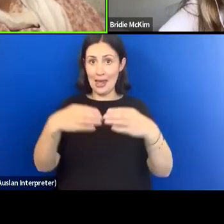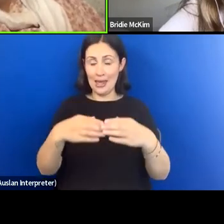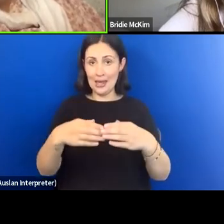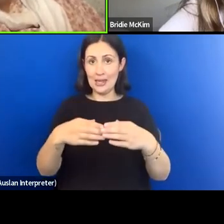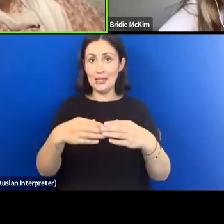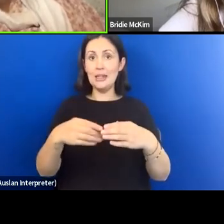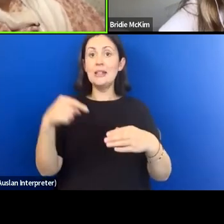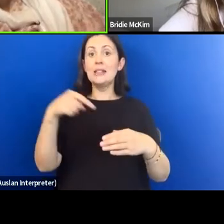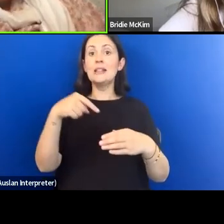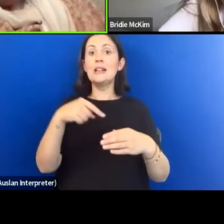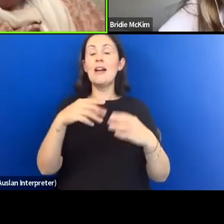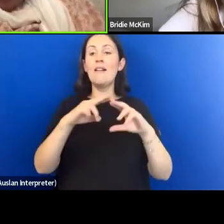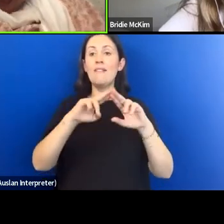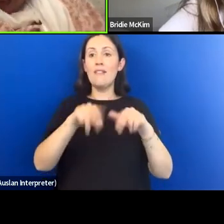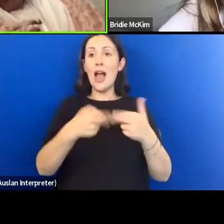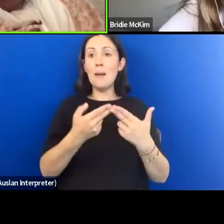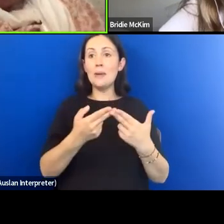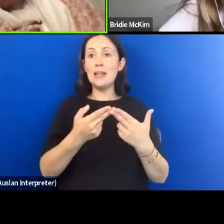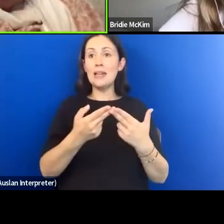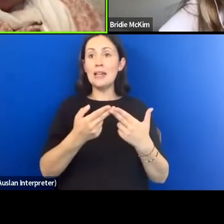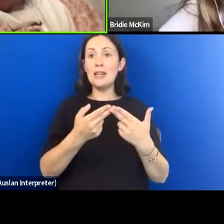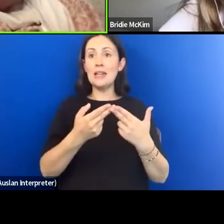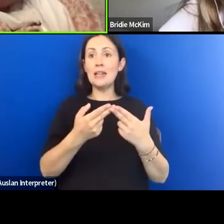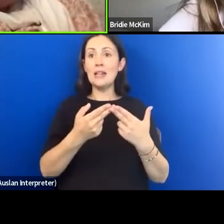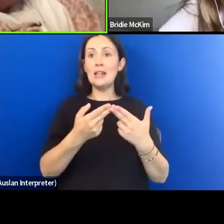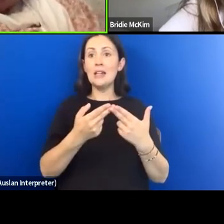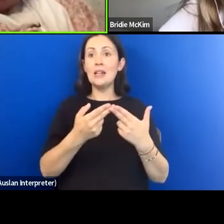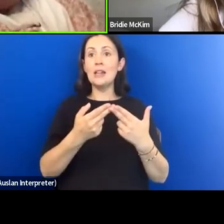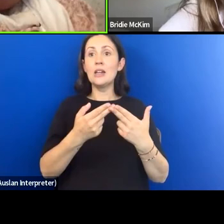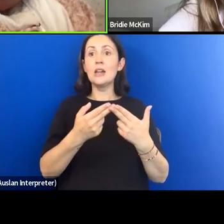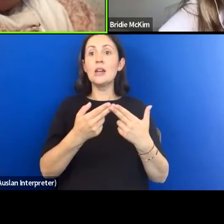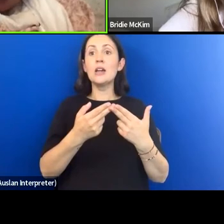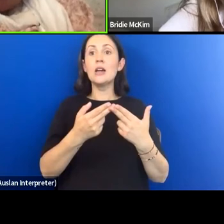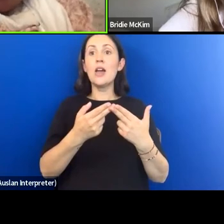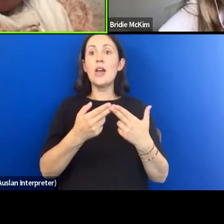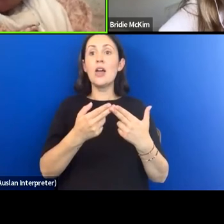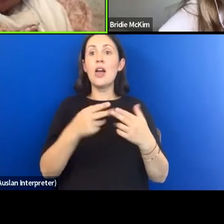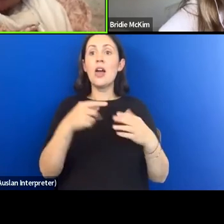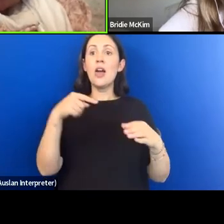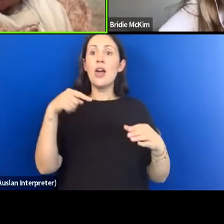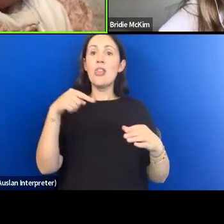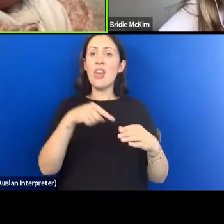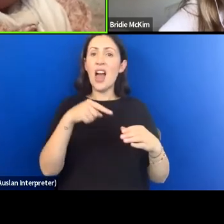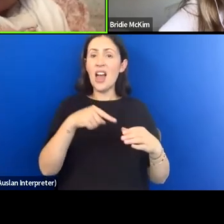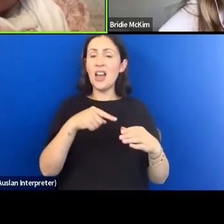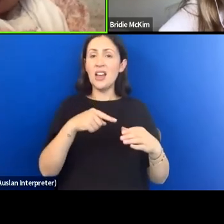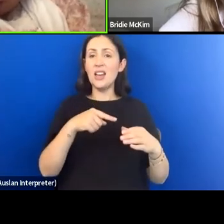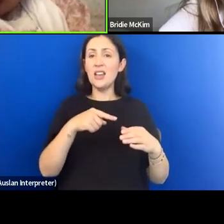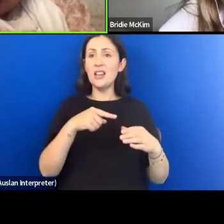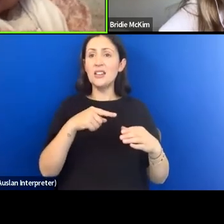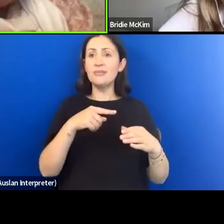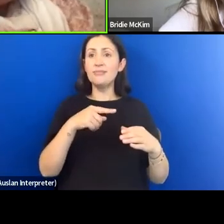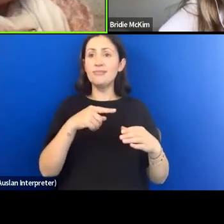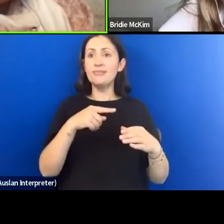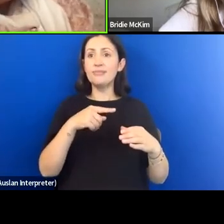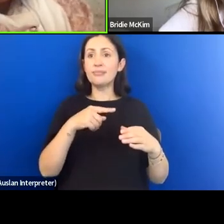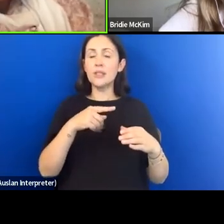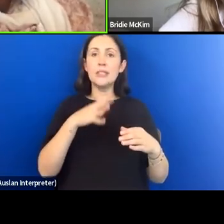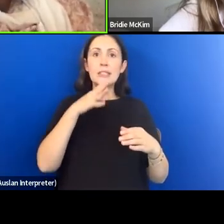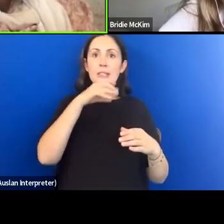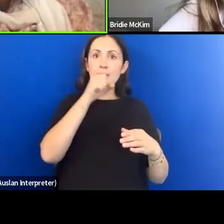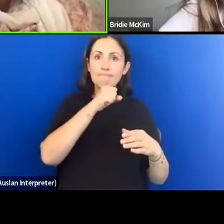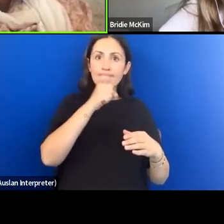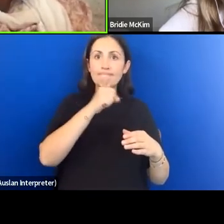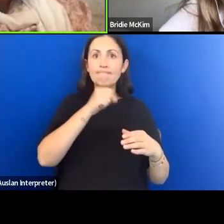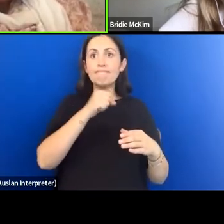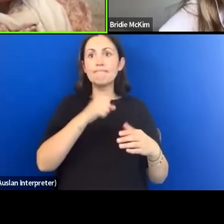that is grieving and also living kind of with the ups and downs of supporting someone